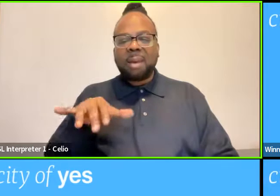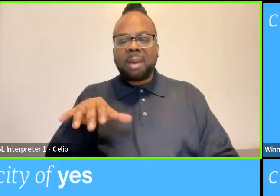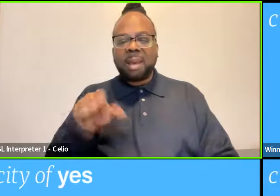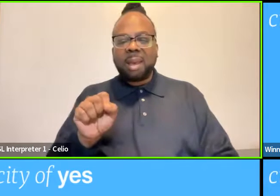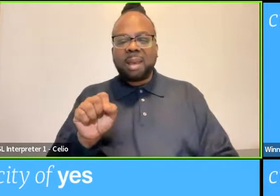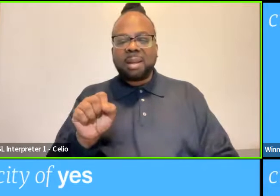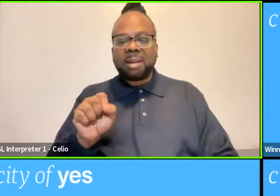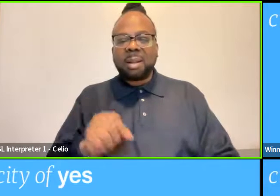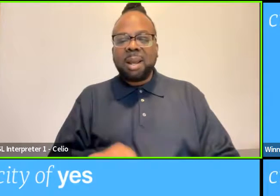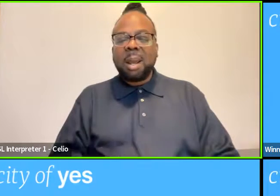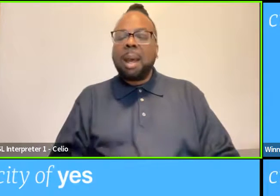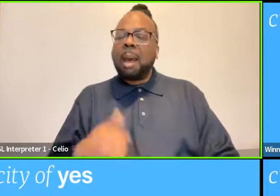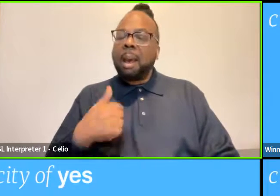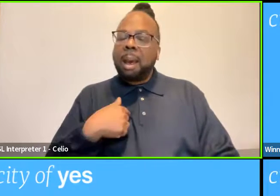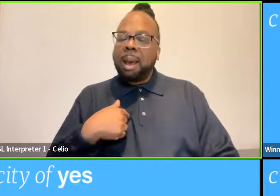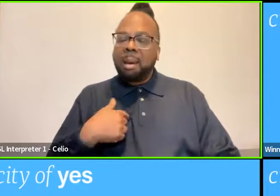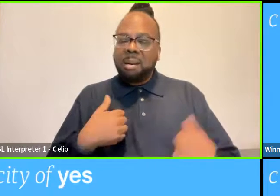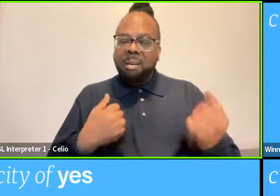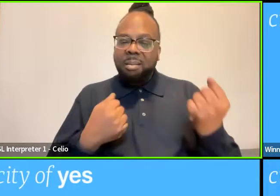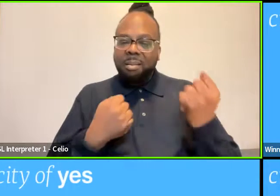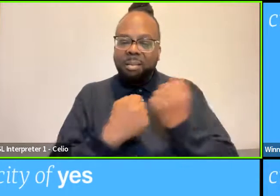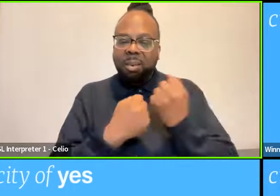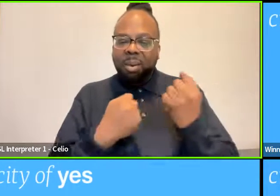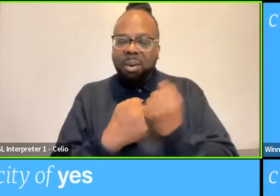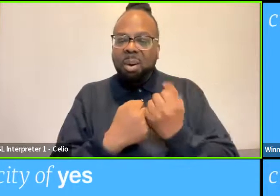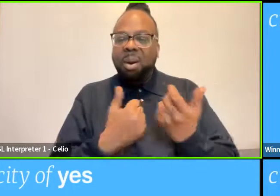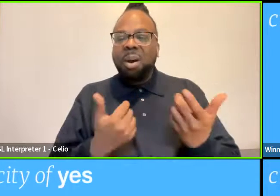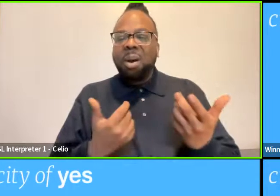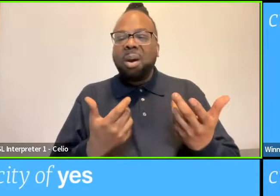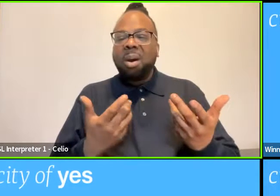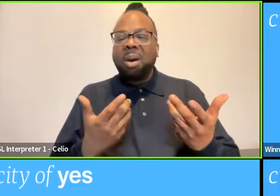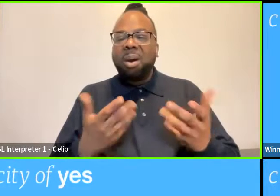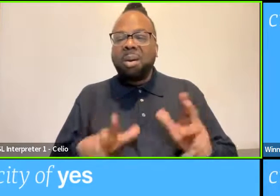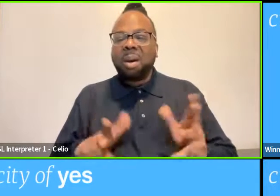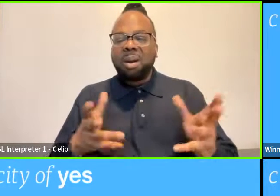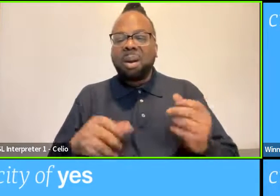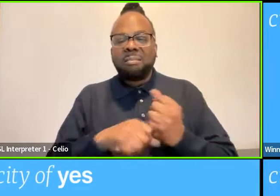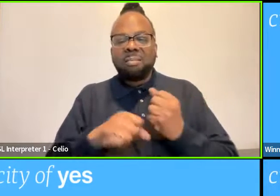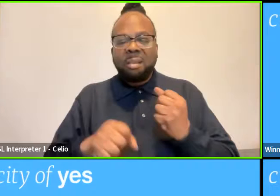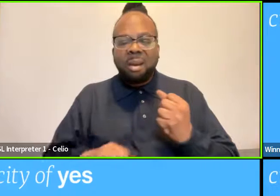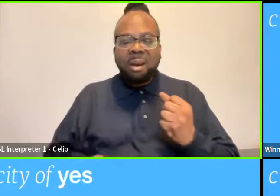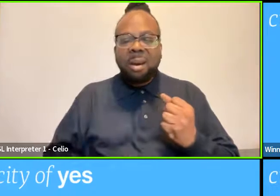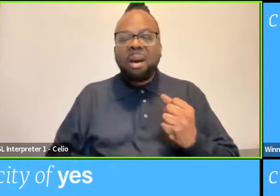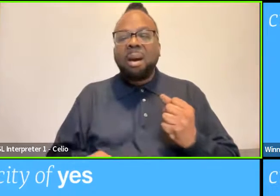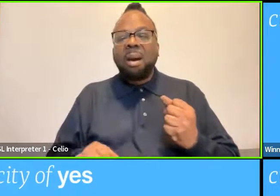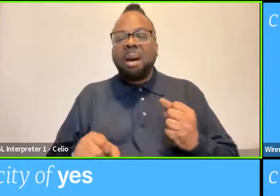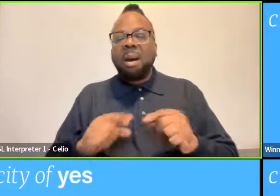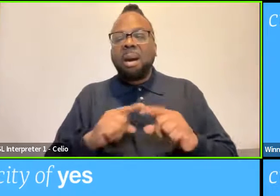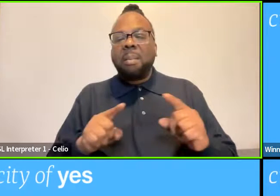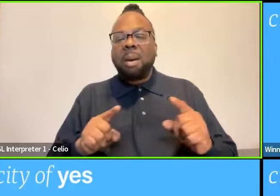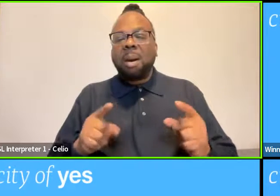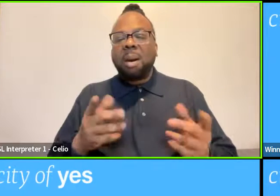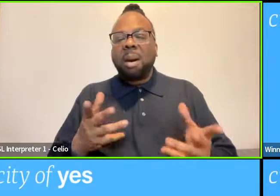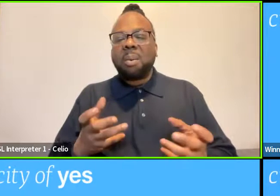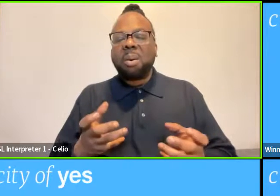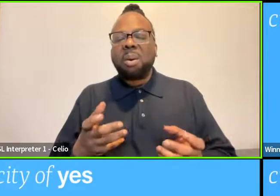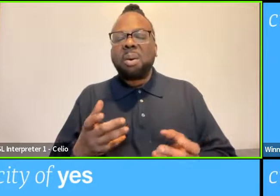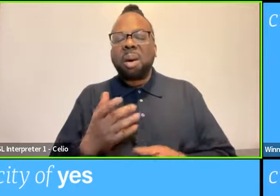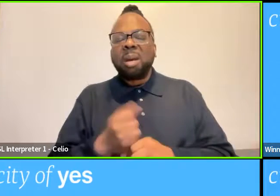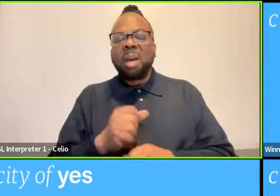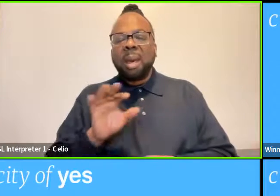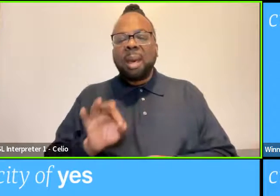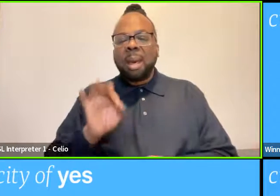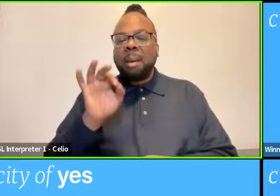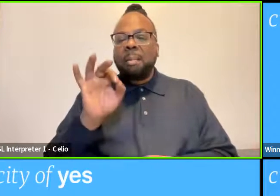I'll say I'm a supporter, so how to prevent it from becoming a drawn out thing with too many people giving input and it taking years and years to go through